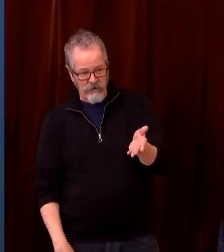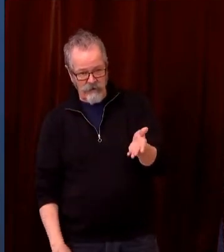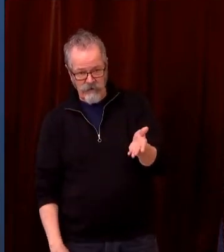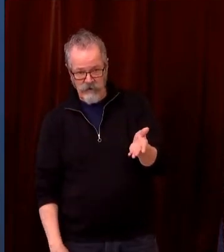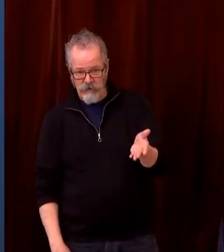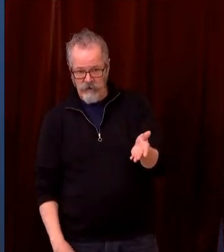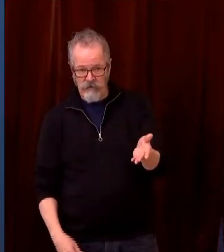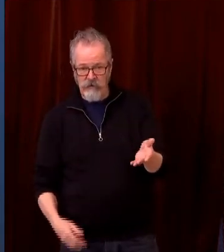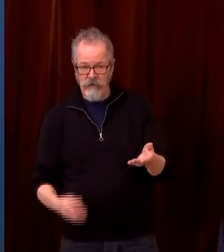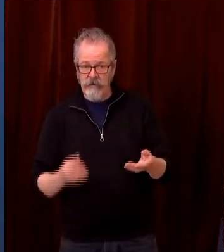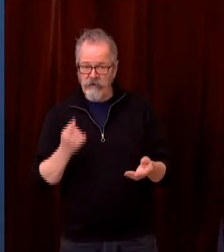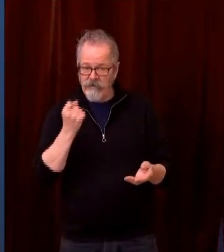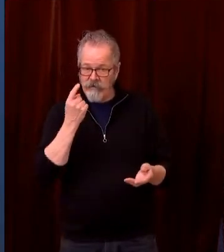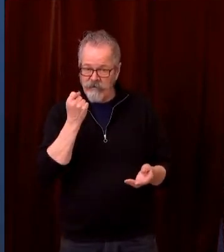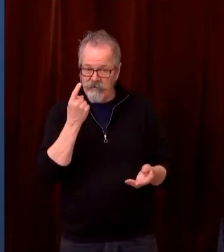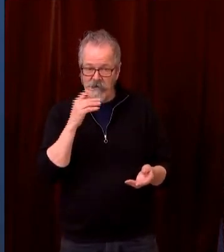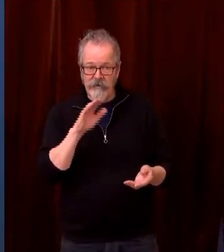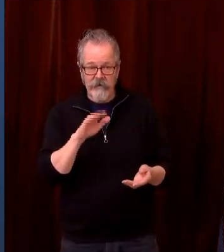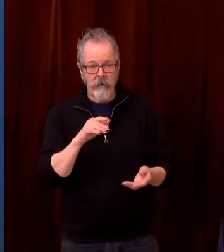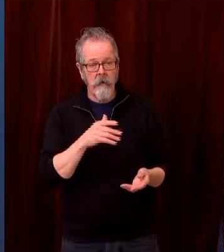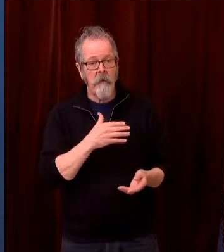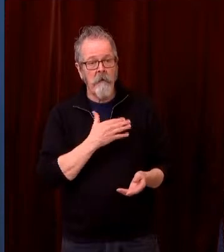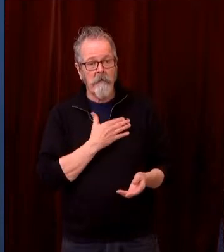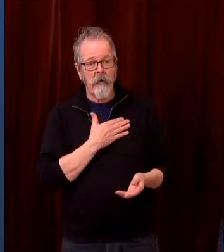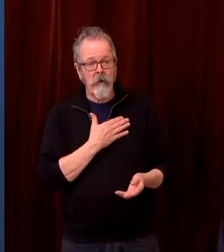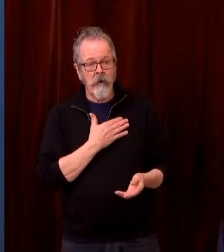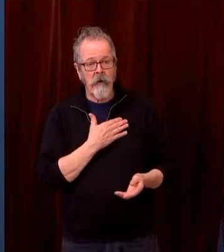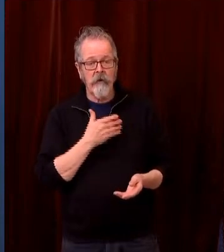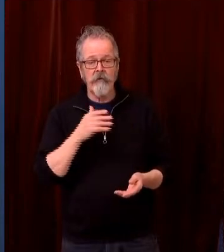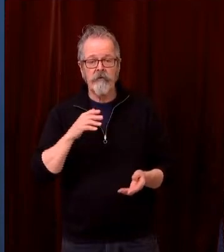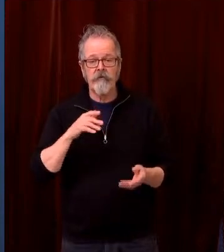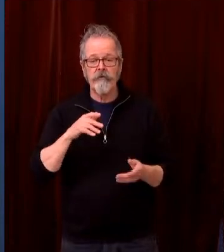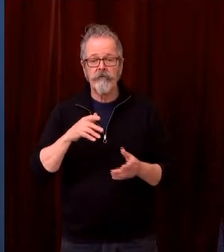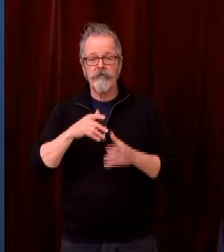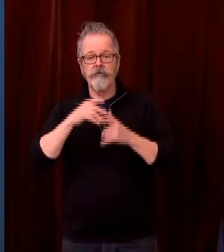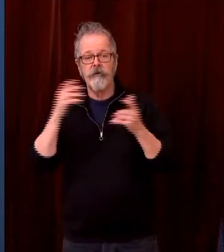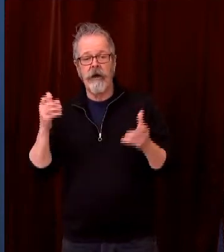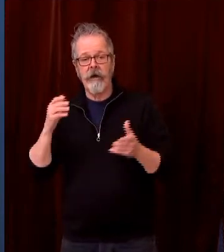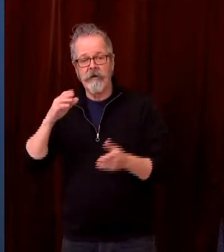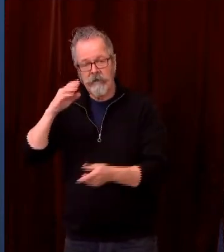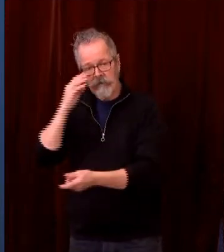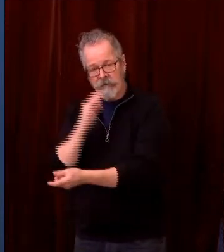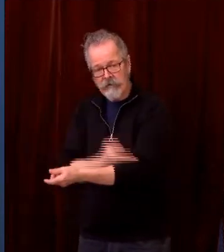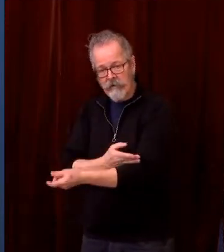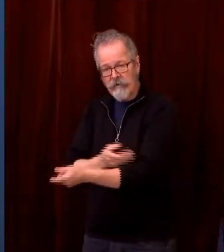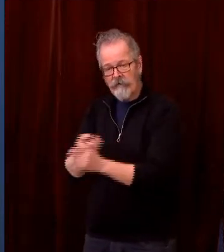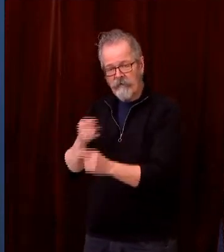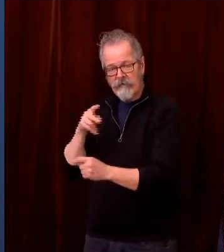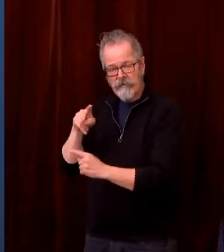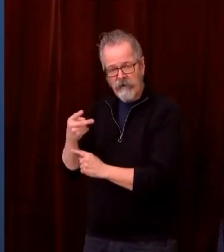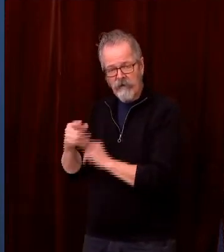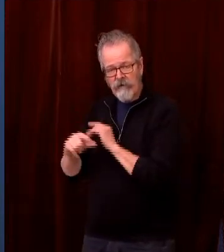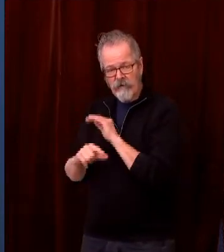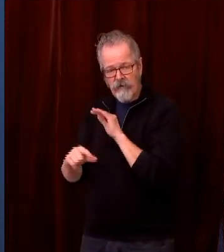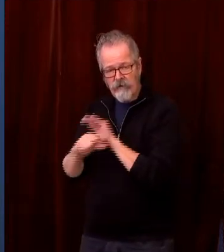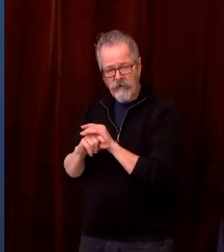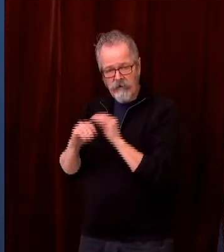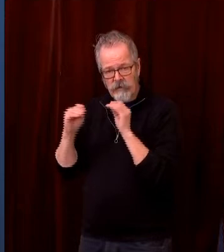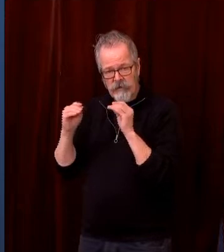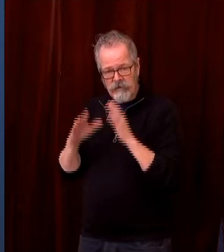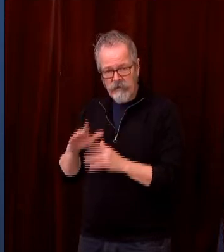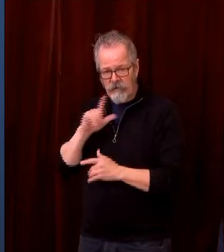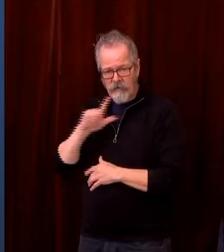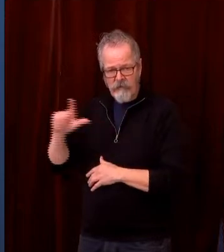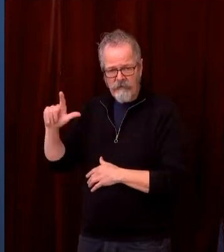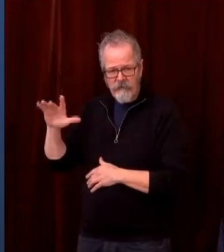workers. I have a grandson who has the most wonderful teacher I've ever met right now, helping him out.